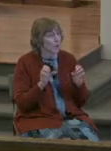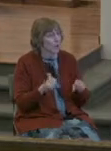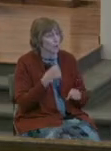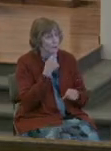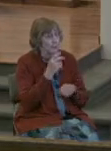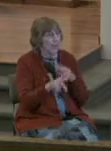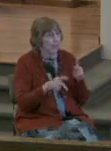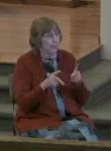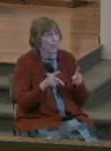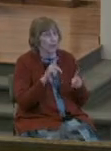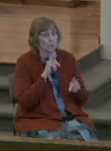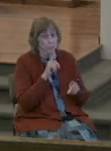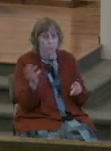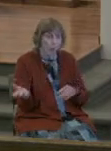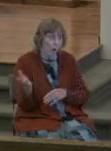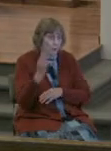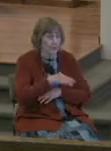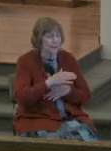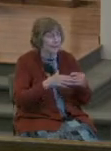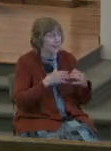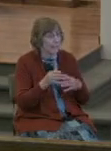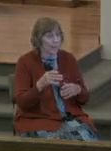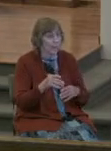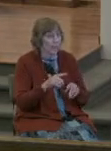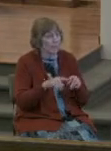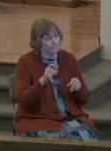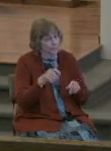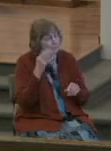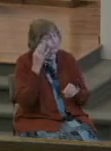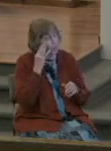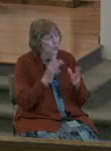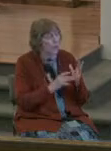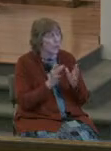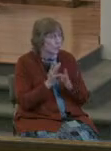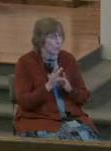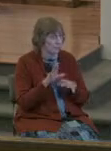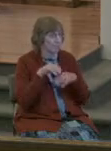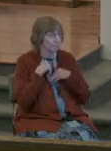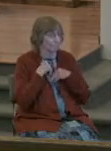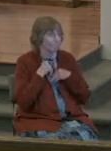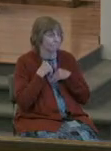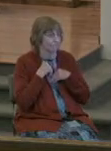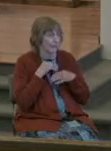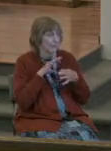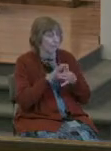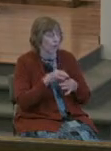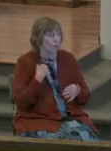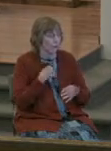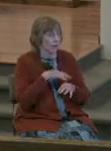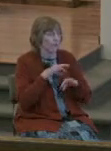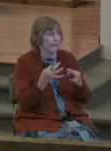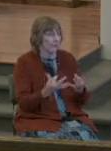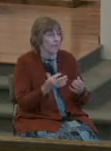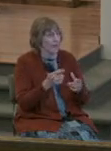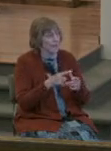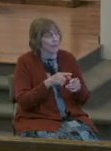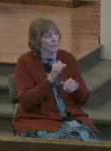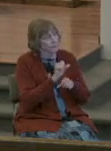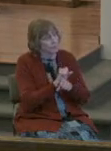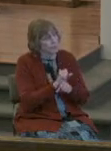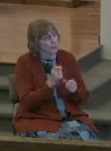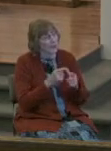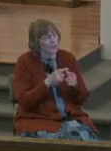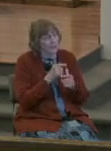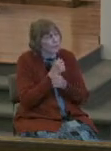the Bible truths all day long and it doesn't matter unless they know Jesus and they're part of God's family. So that first work, that first